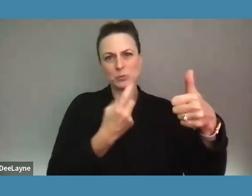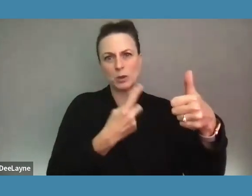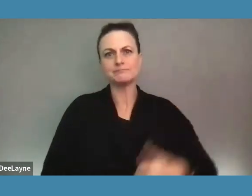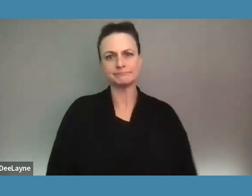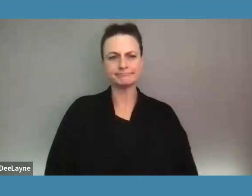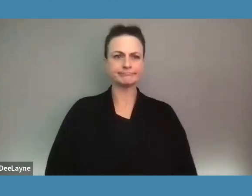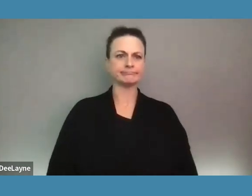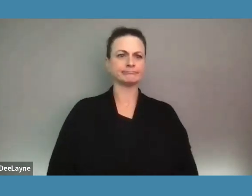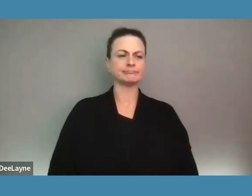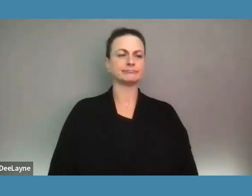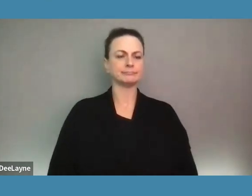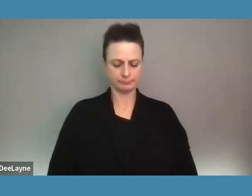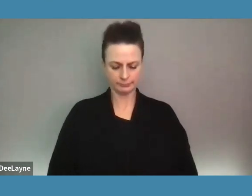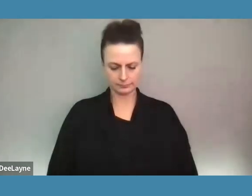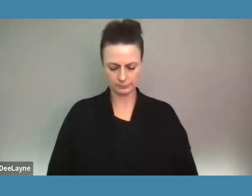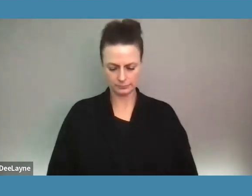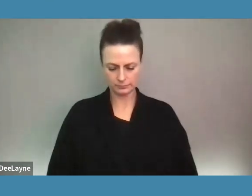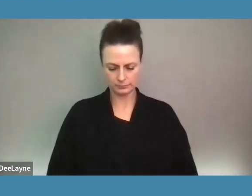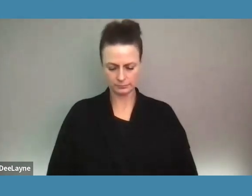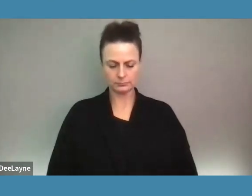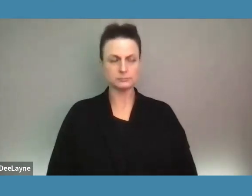there.